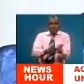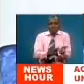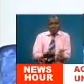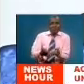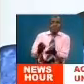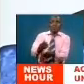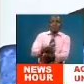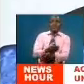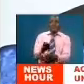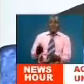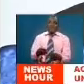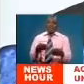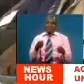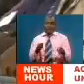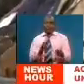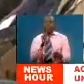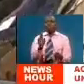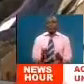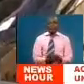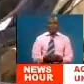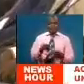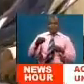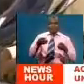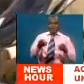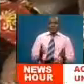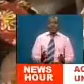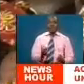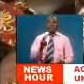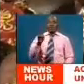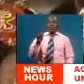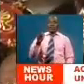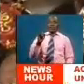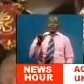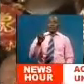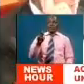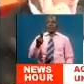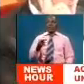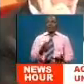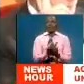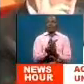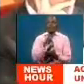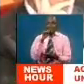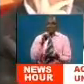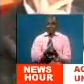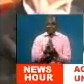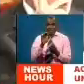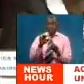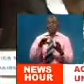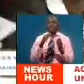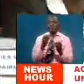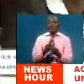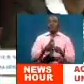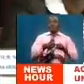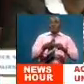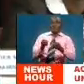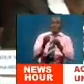routes to market, and in our customers. The managing director of Uniliver Ghana, Meidi Ekutu, said the company will carry